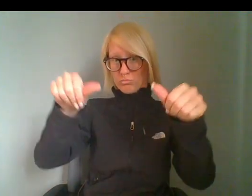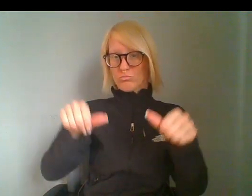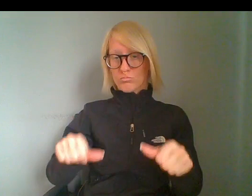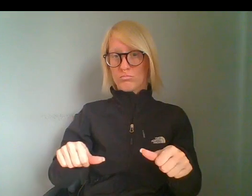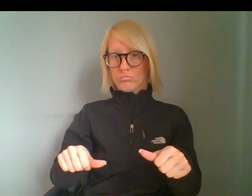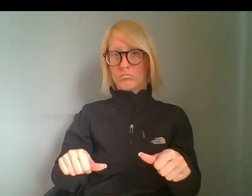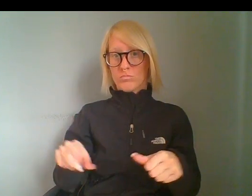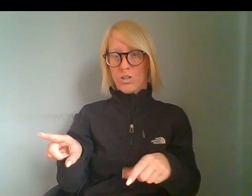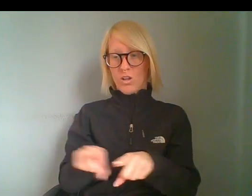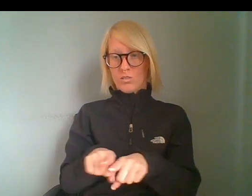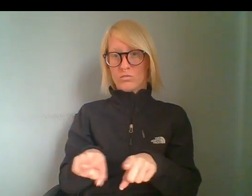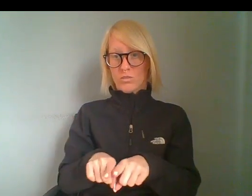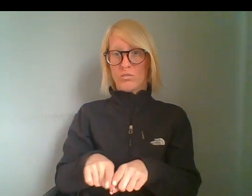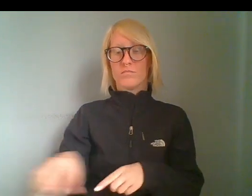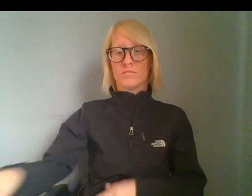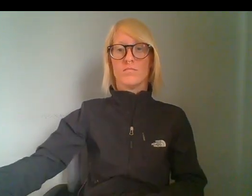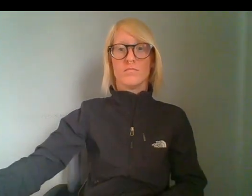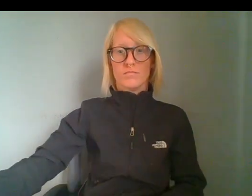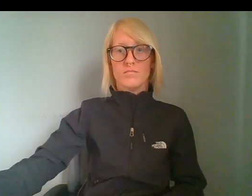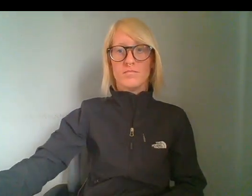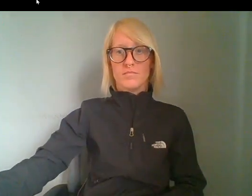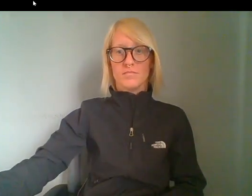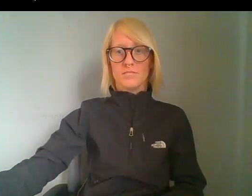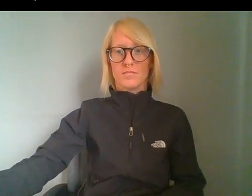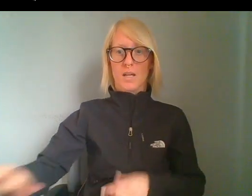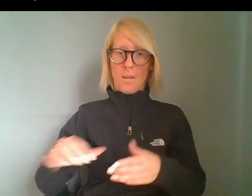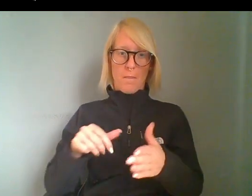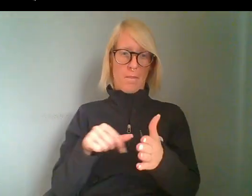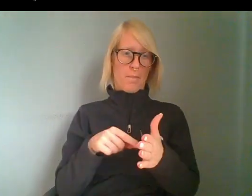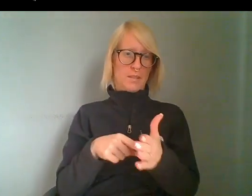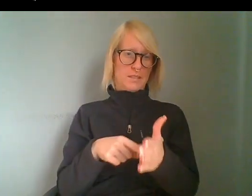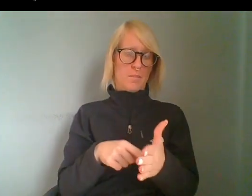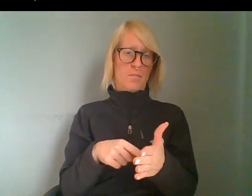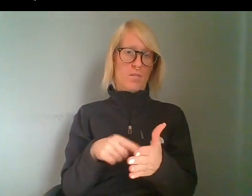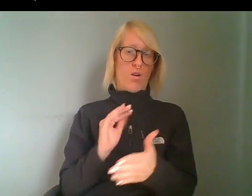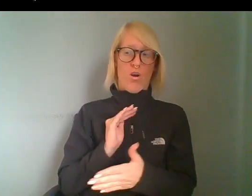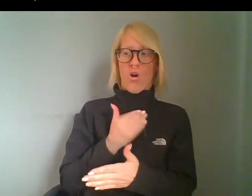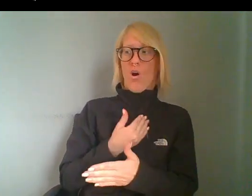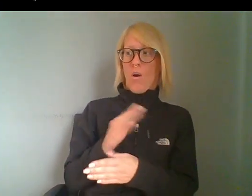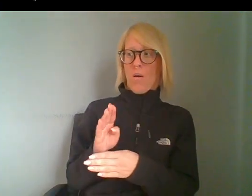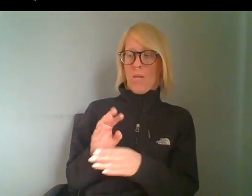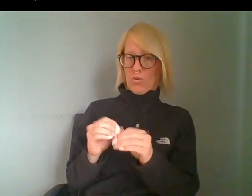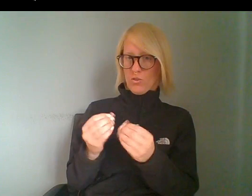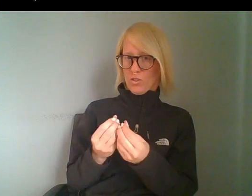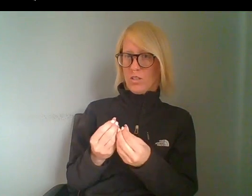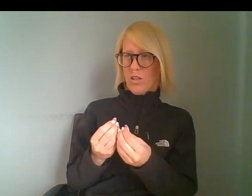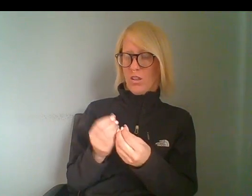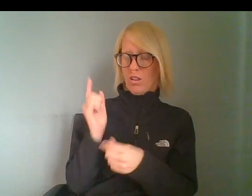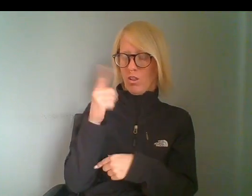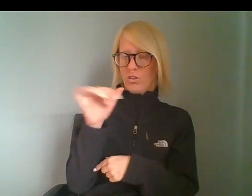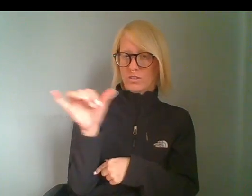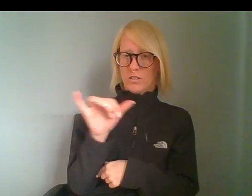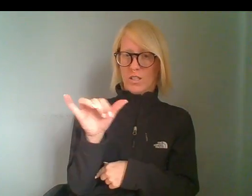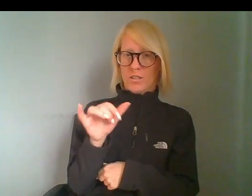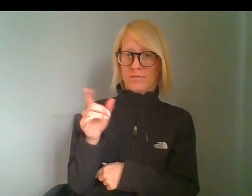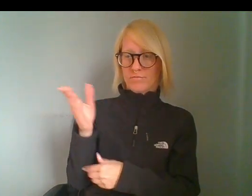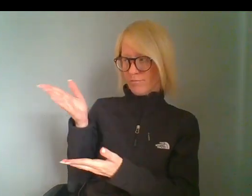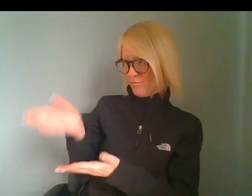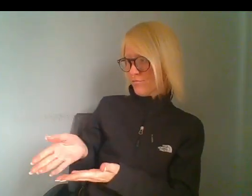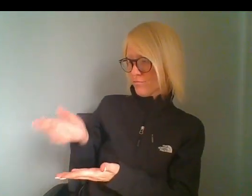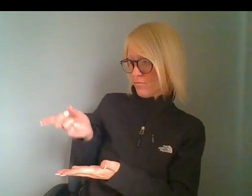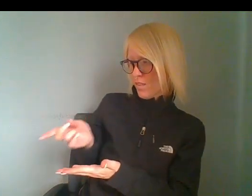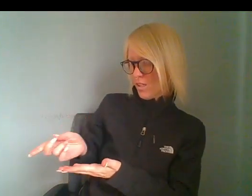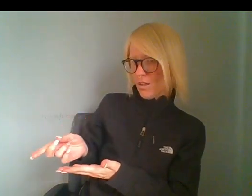example of what our page looks like. And then these notes here on the bottom, remember I said you can integrate